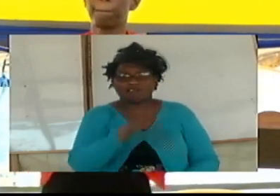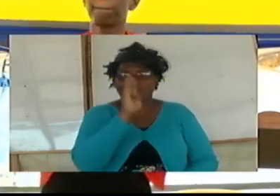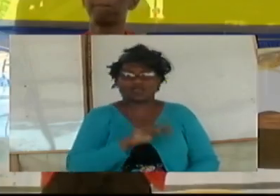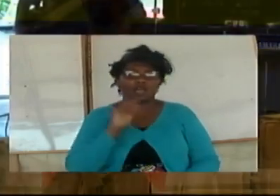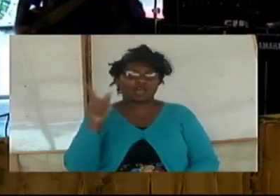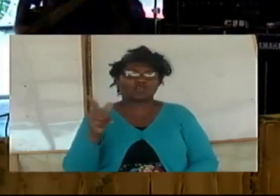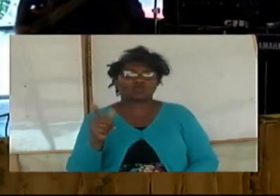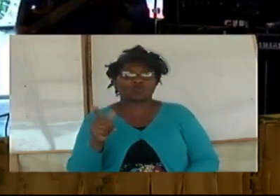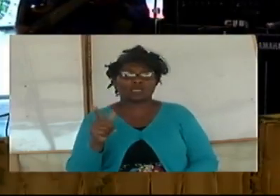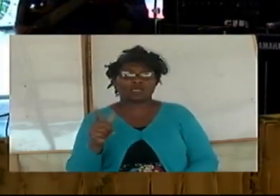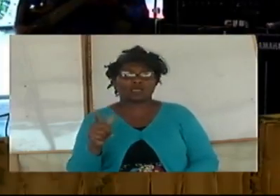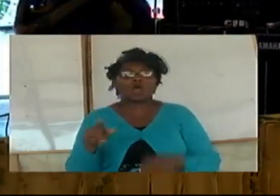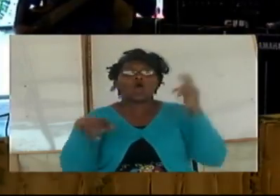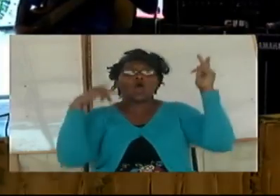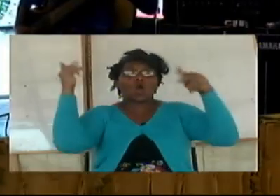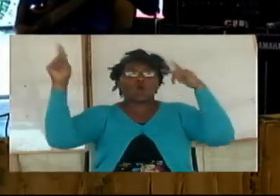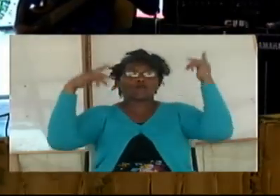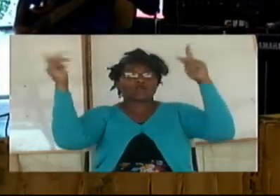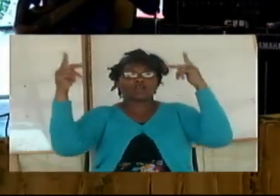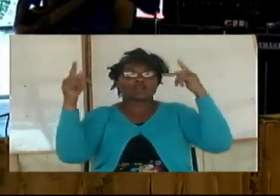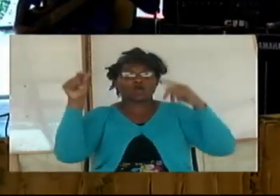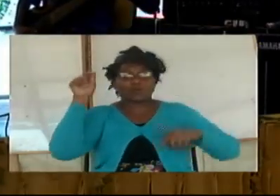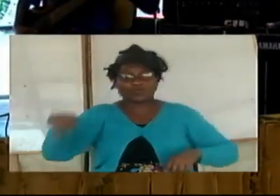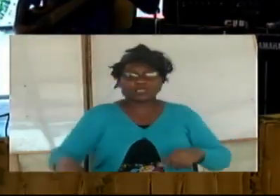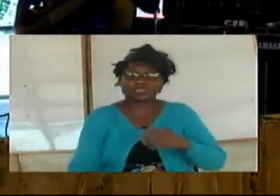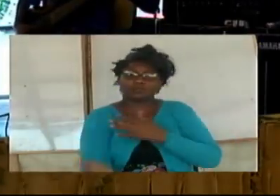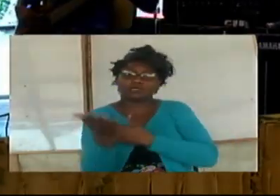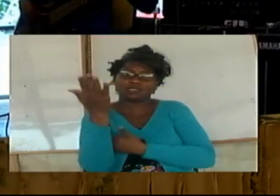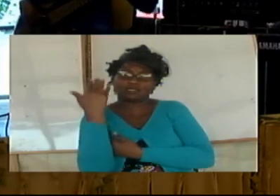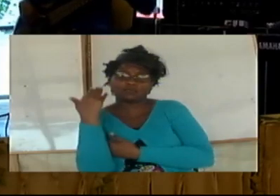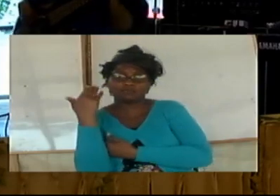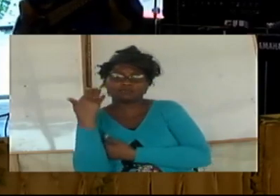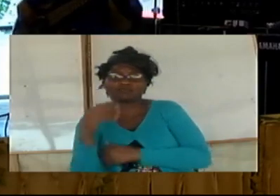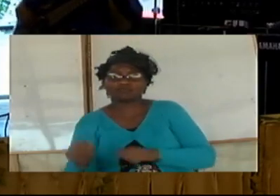God for your miracle. Right now, every high place.